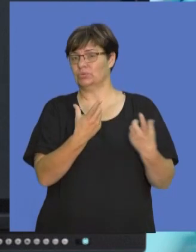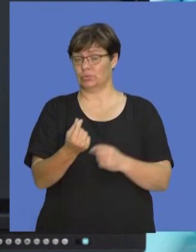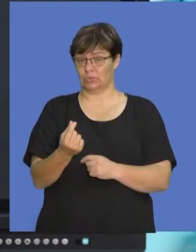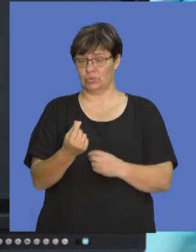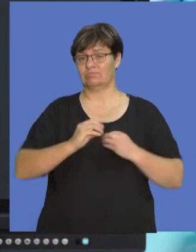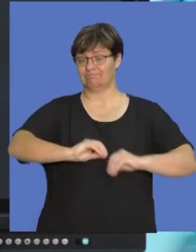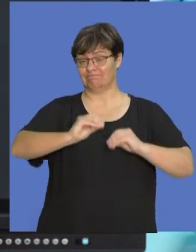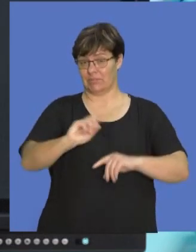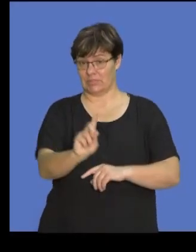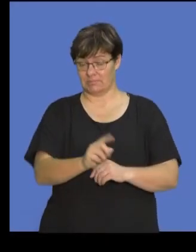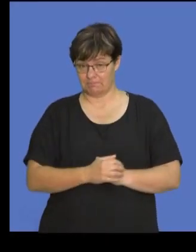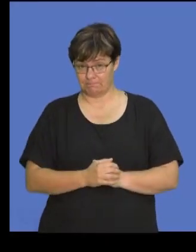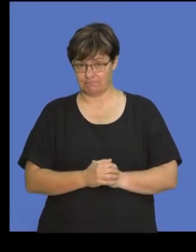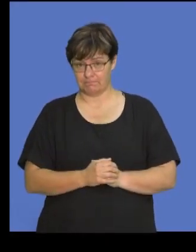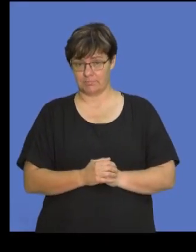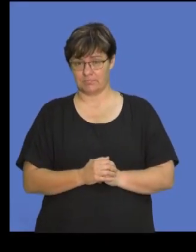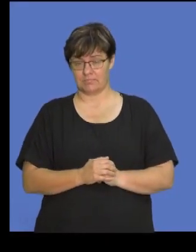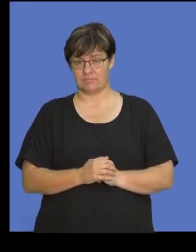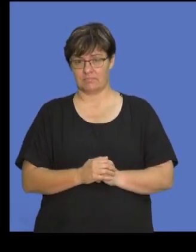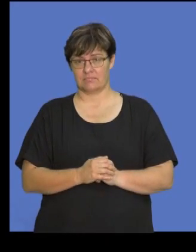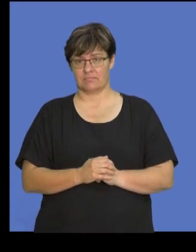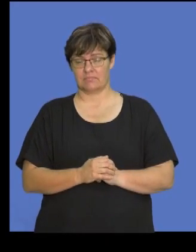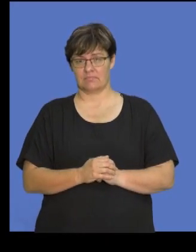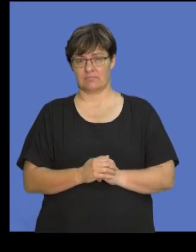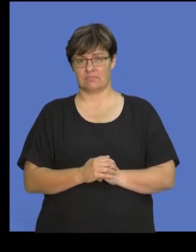doing in this lesson.